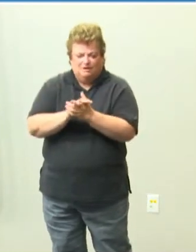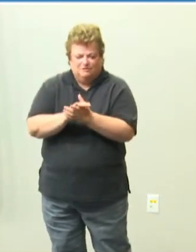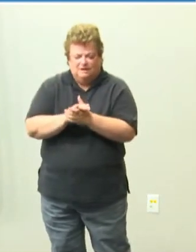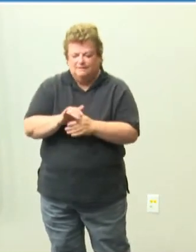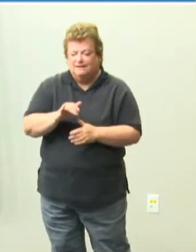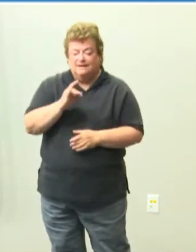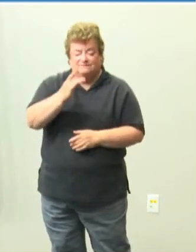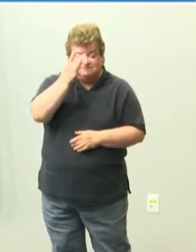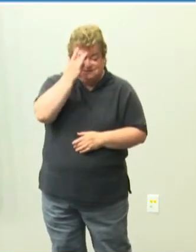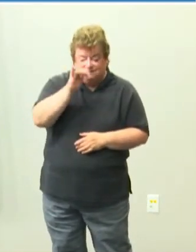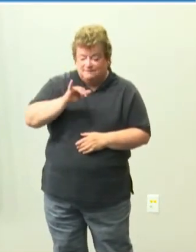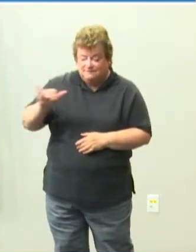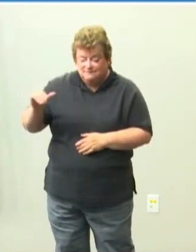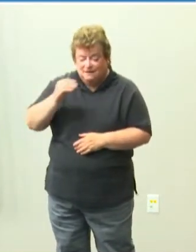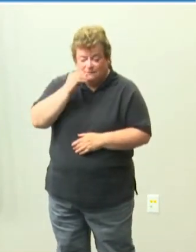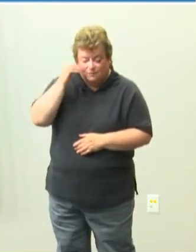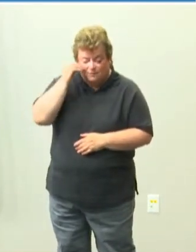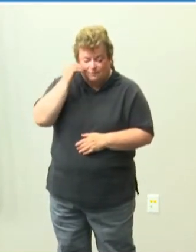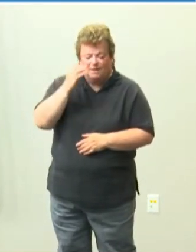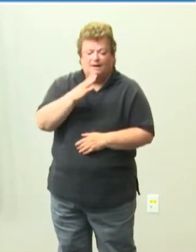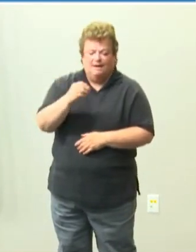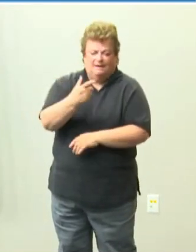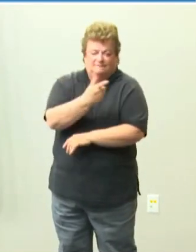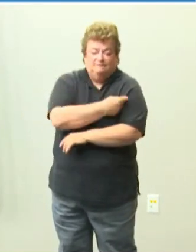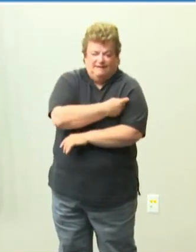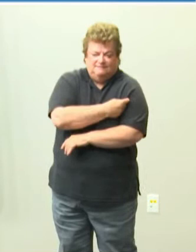sick, and getting vaccinated.